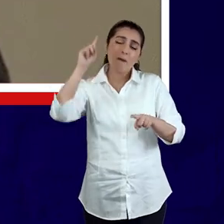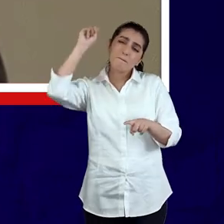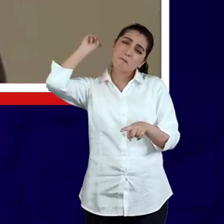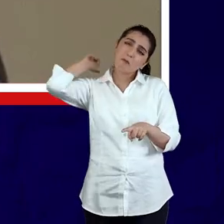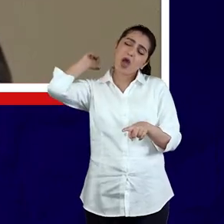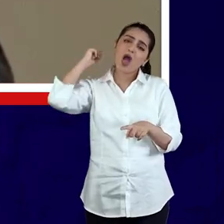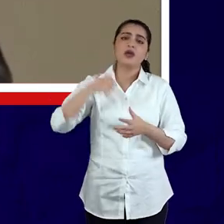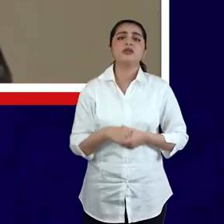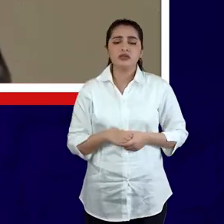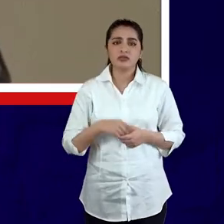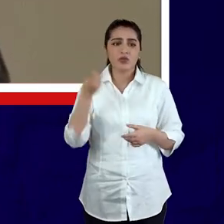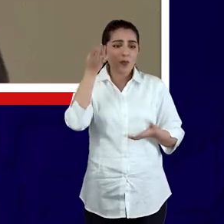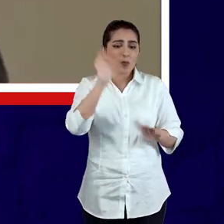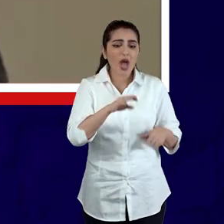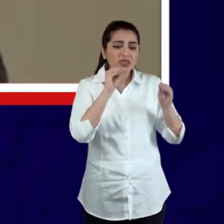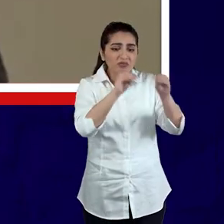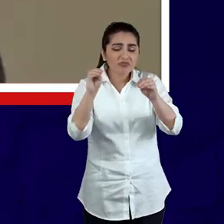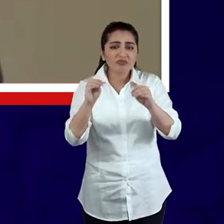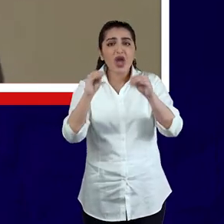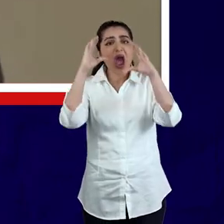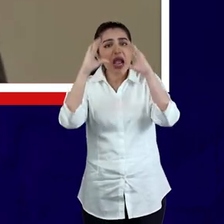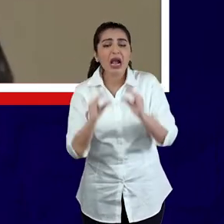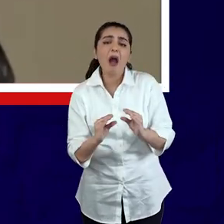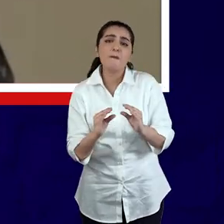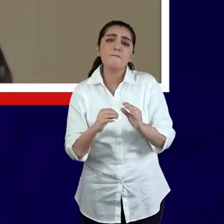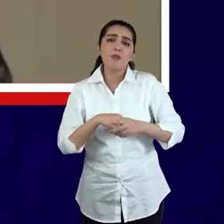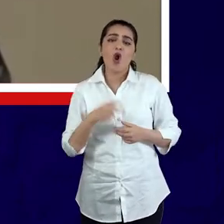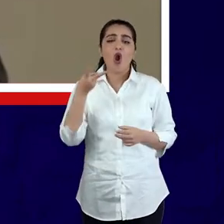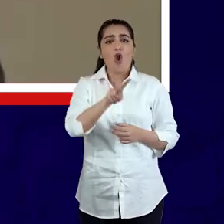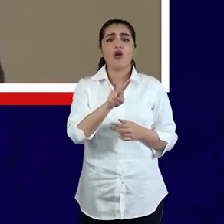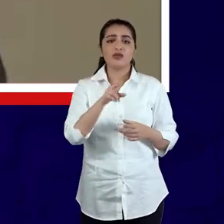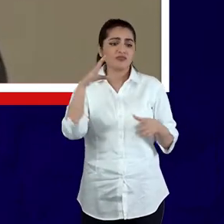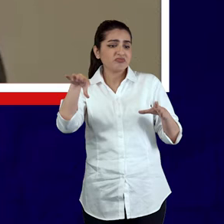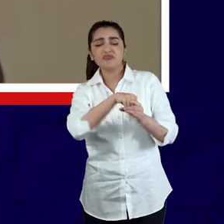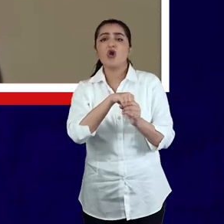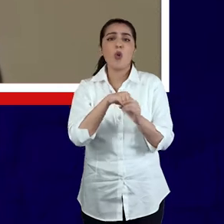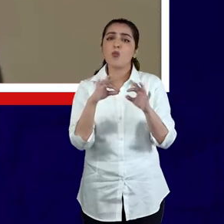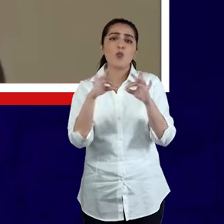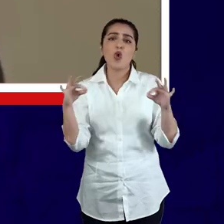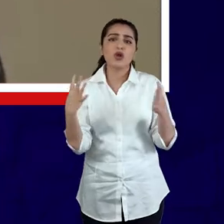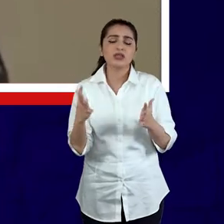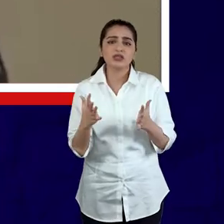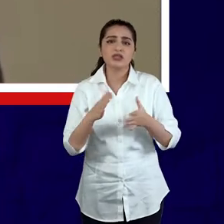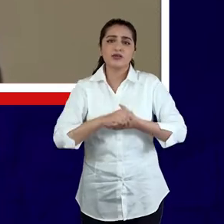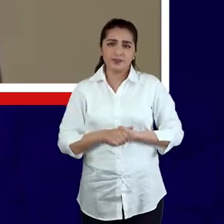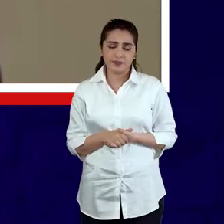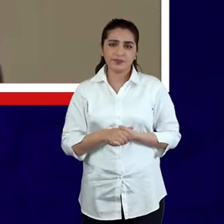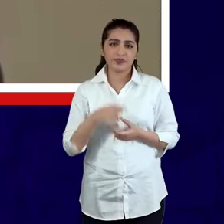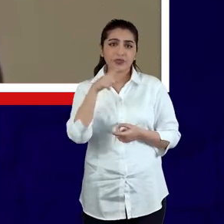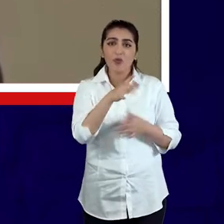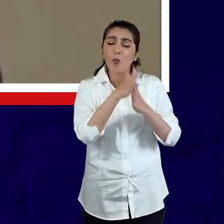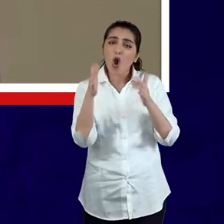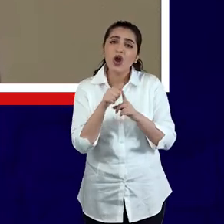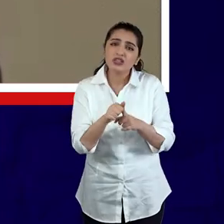for them to get rehabilitated, and they're never really able to have access to what I call rights-based development, which is